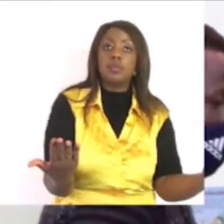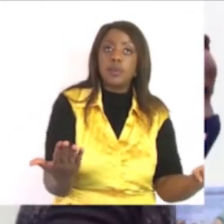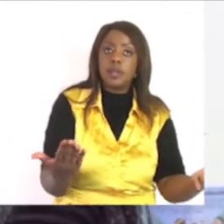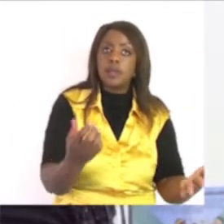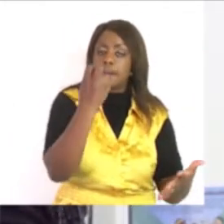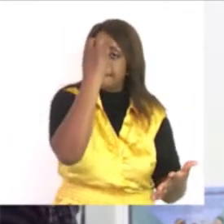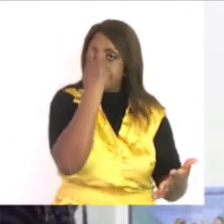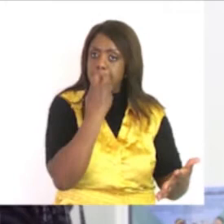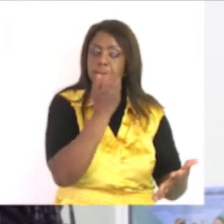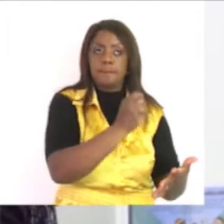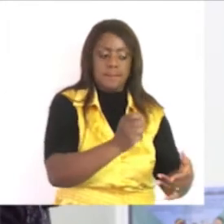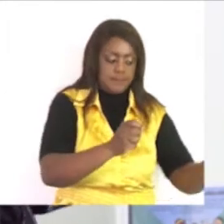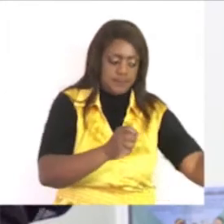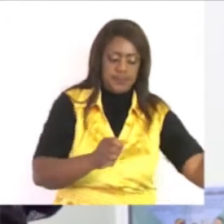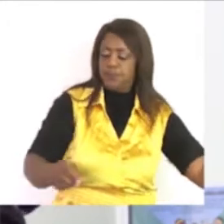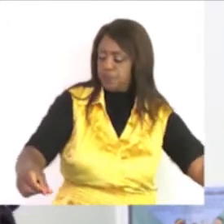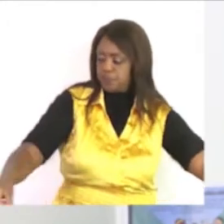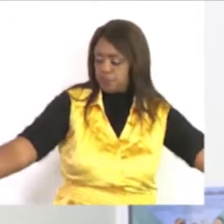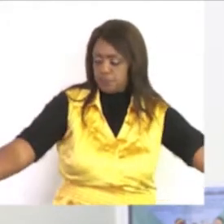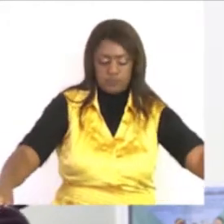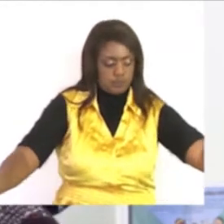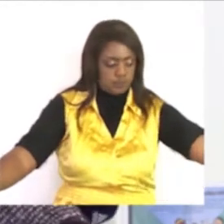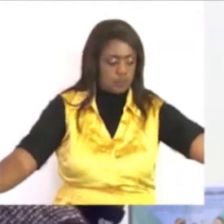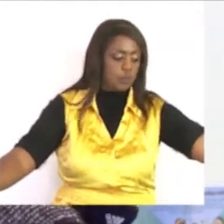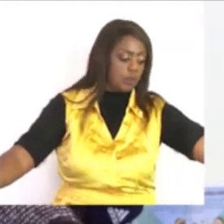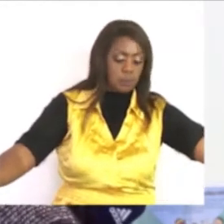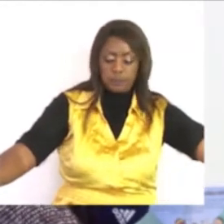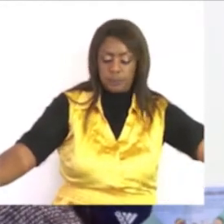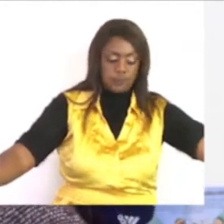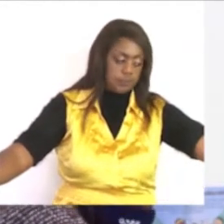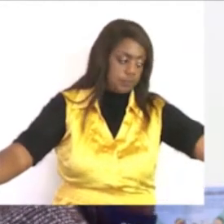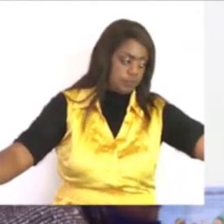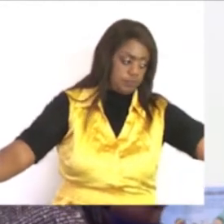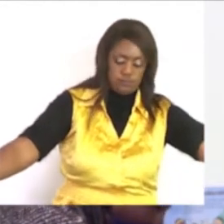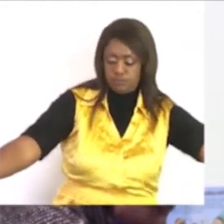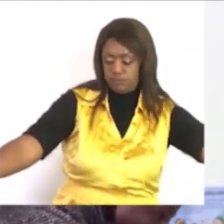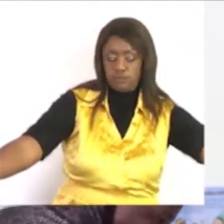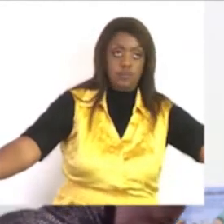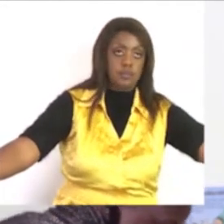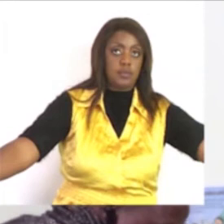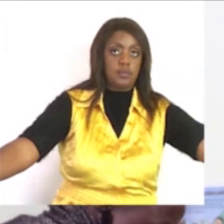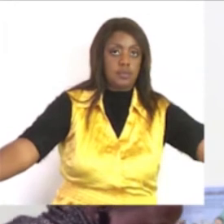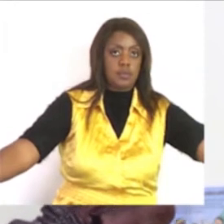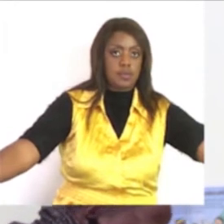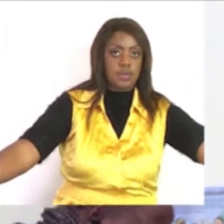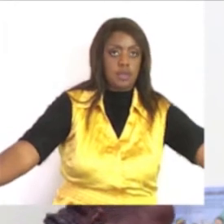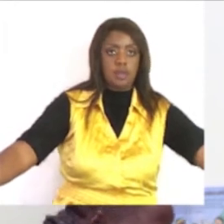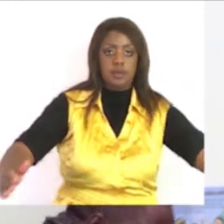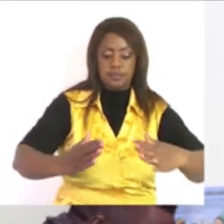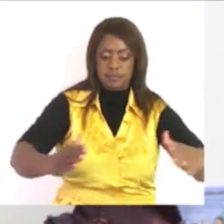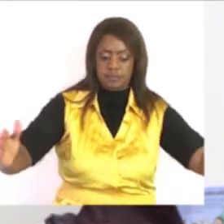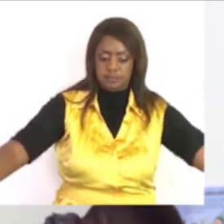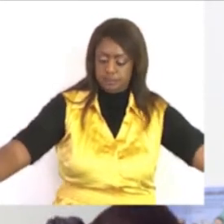point of this measuring tape. And then I have to, you can just put it on the table so that it can be straight.